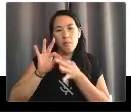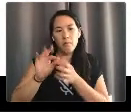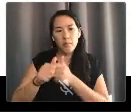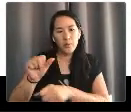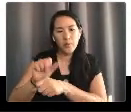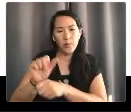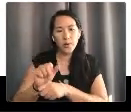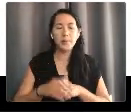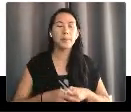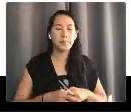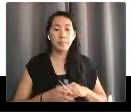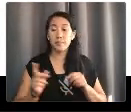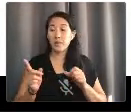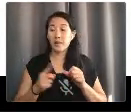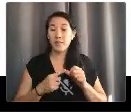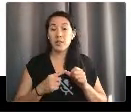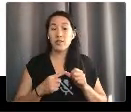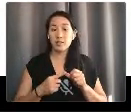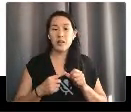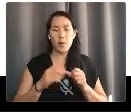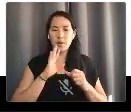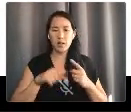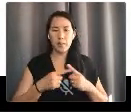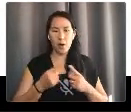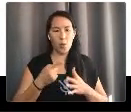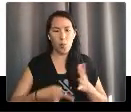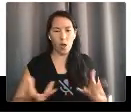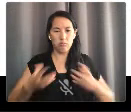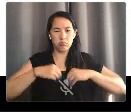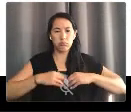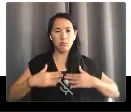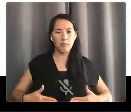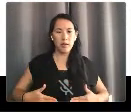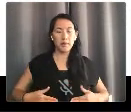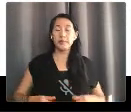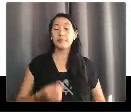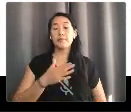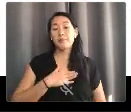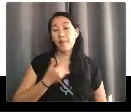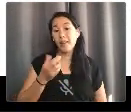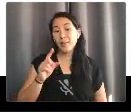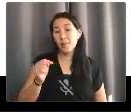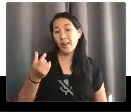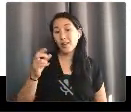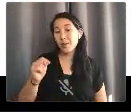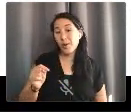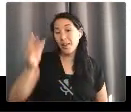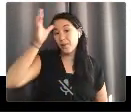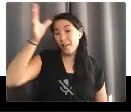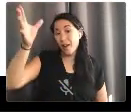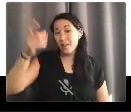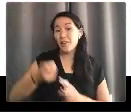like to begin by learning from what resides in my body. My great-great-grandfather on my mother's side was a Chinese